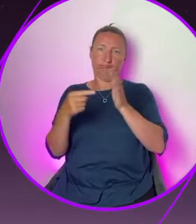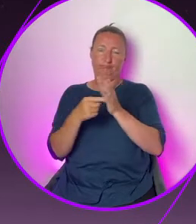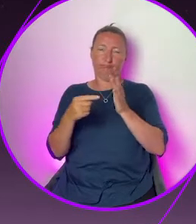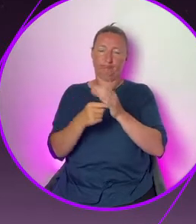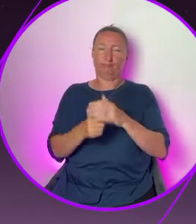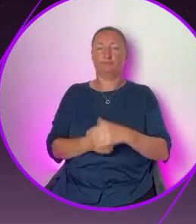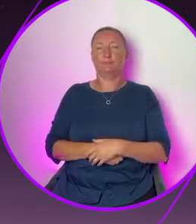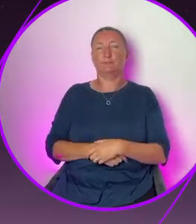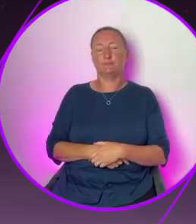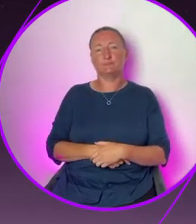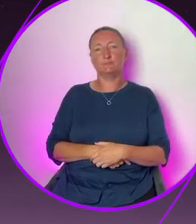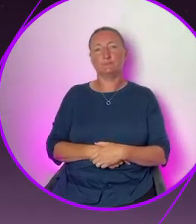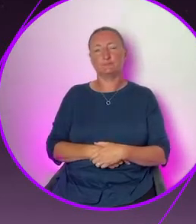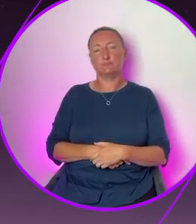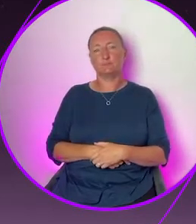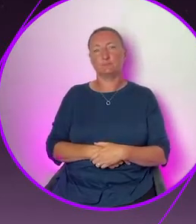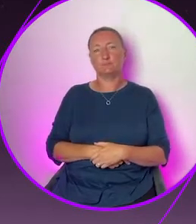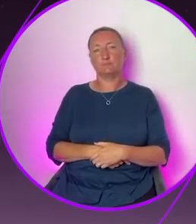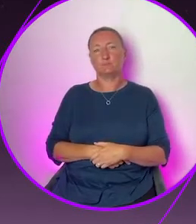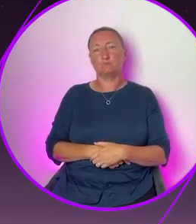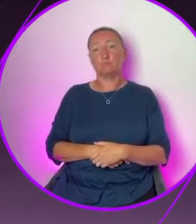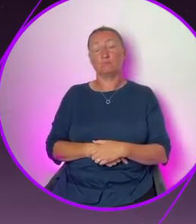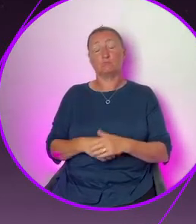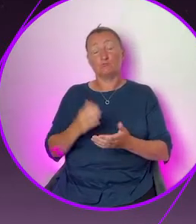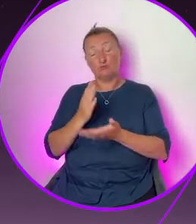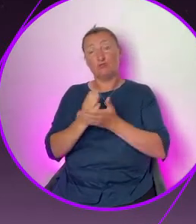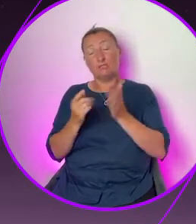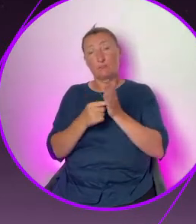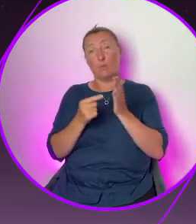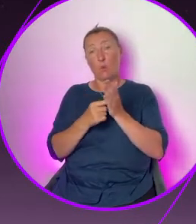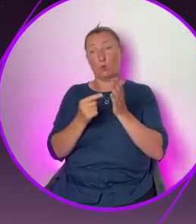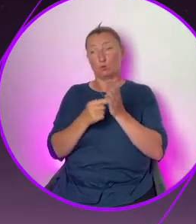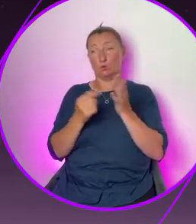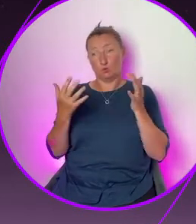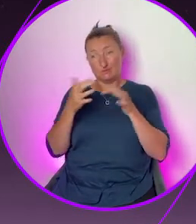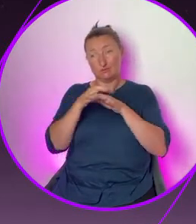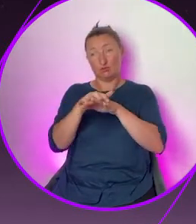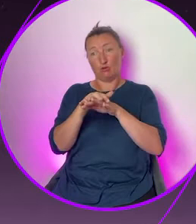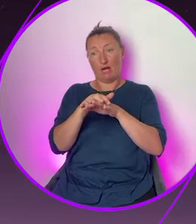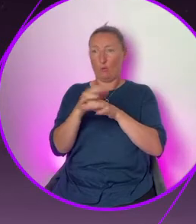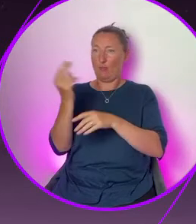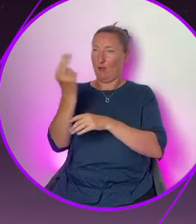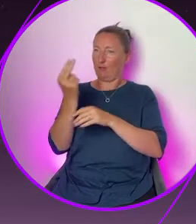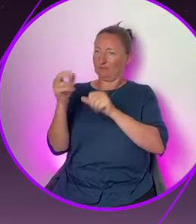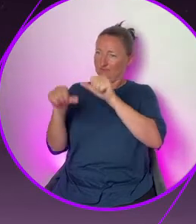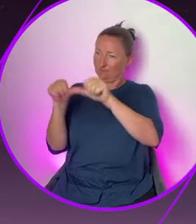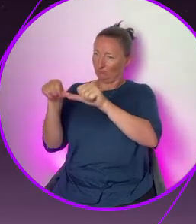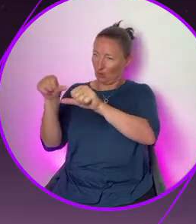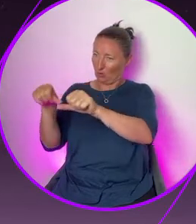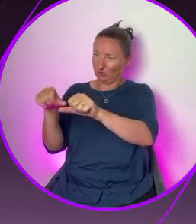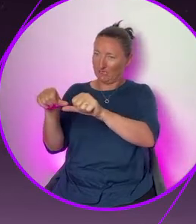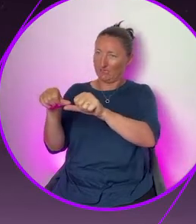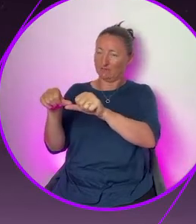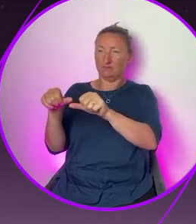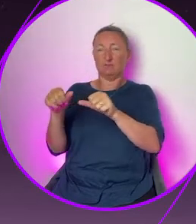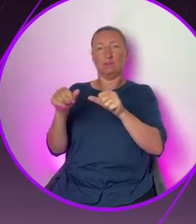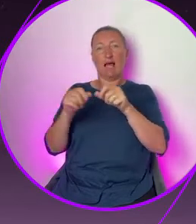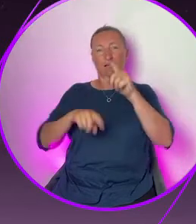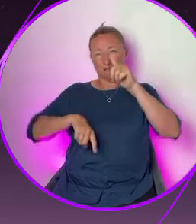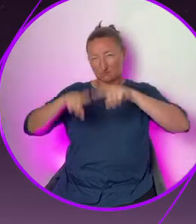therefore, what we're pointing to is the need for more integration with artistic production processes and access to